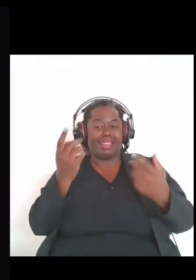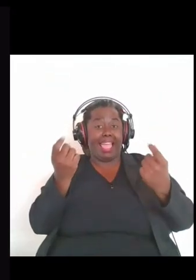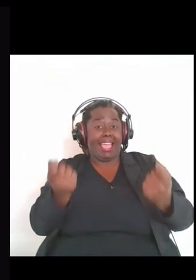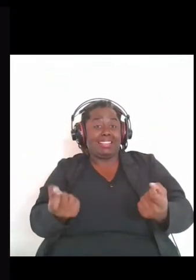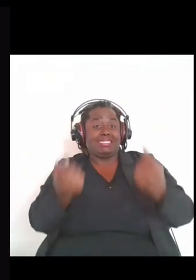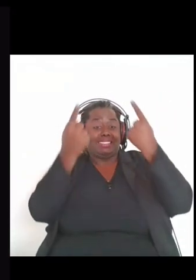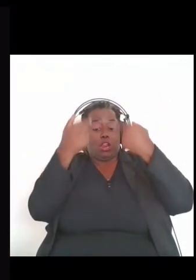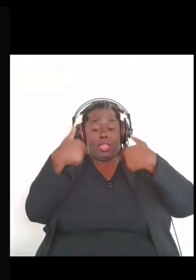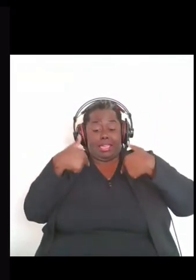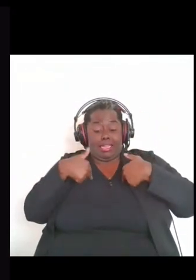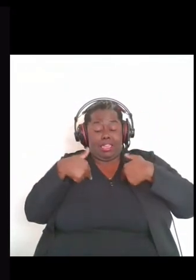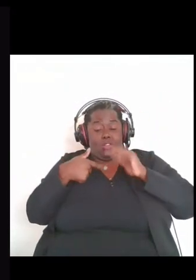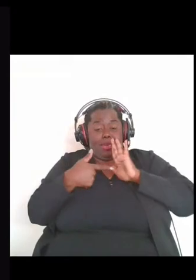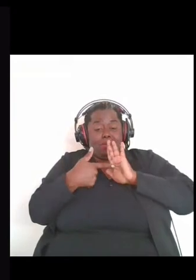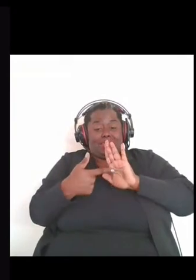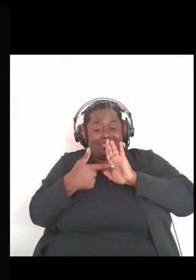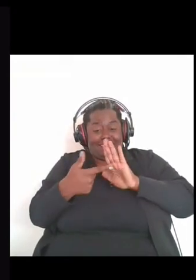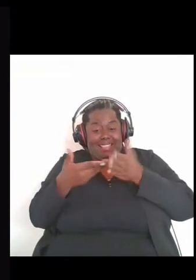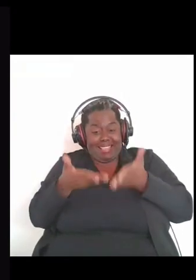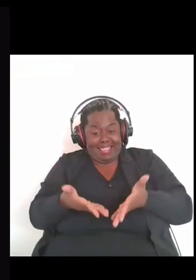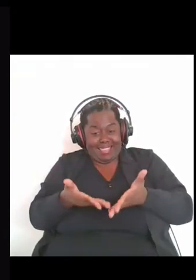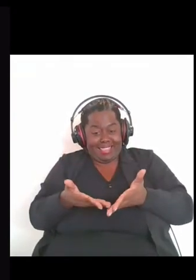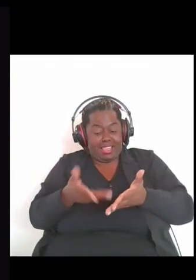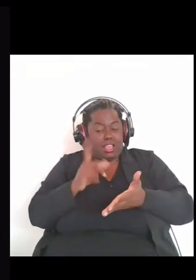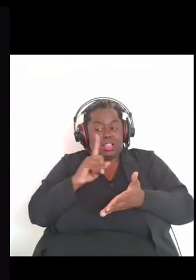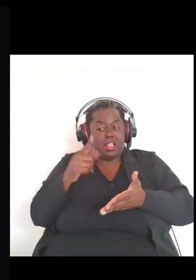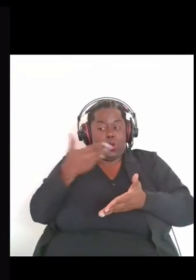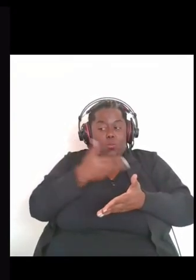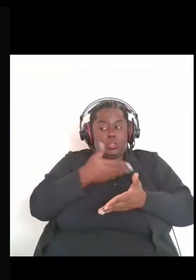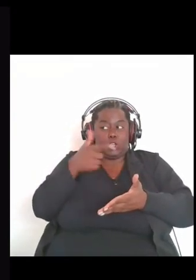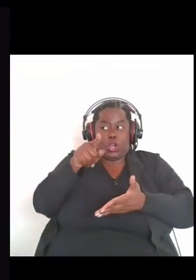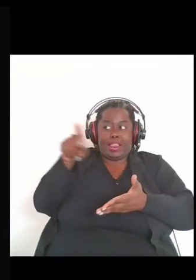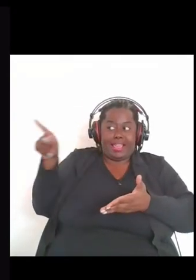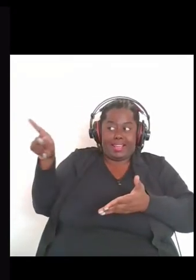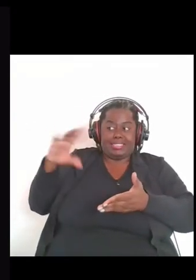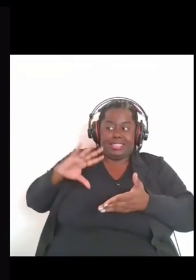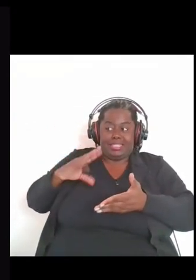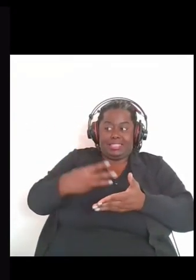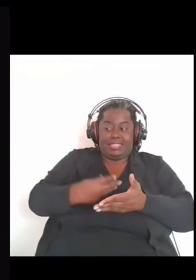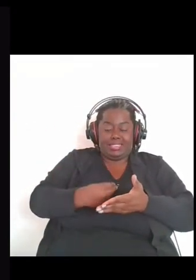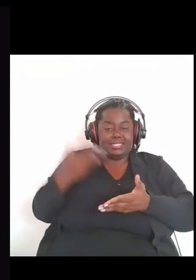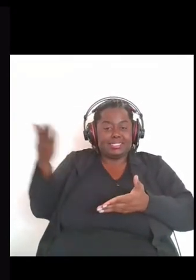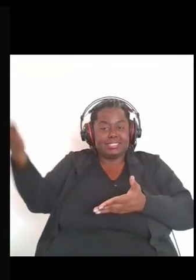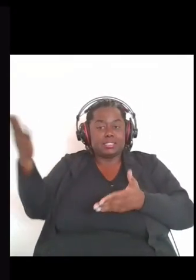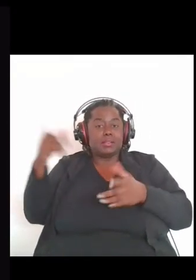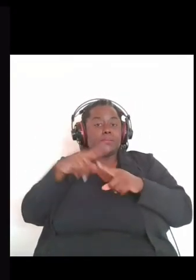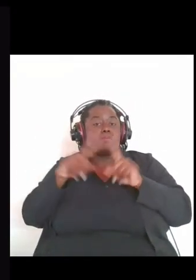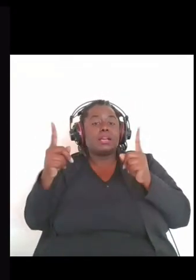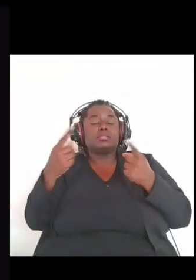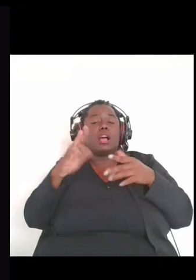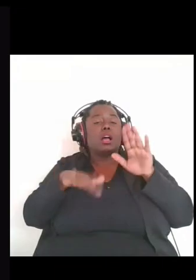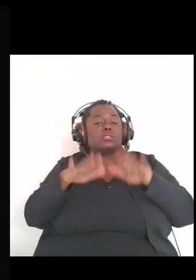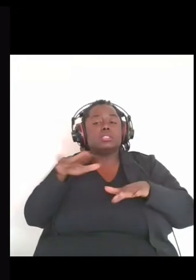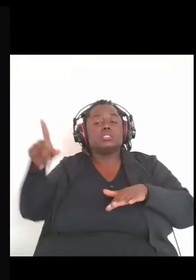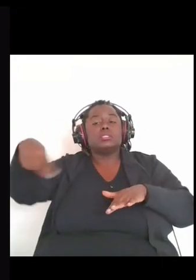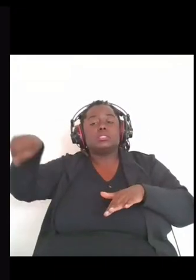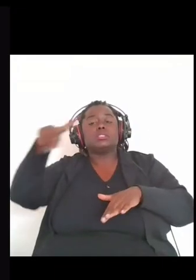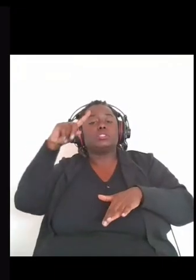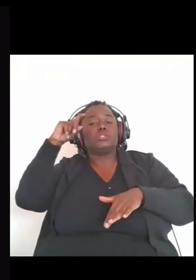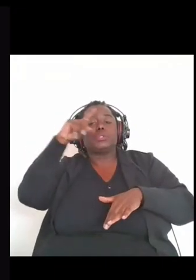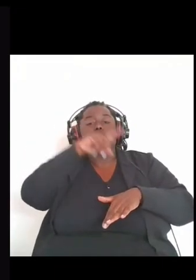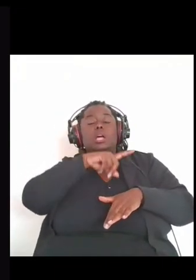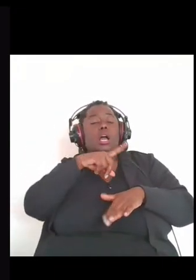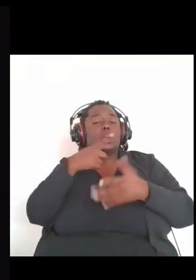simple things like even checking emails and things like that is not something that is easy for at least to accept